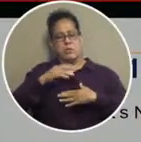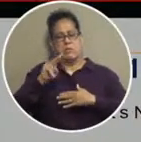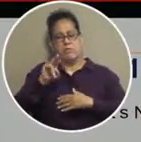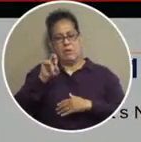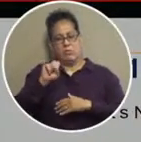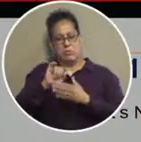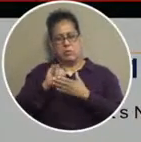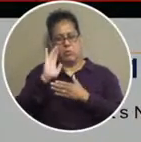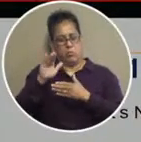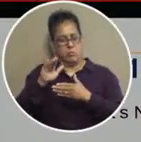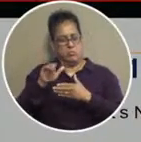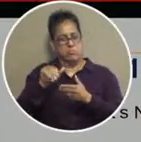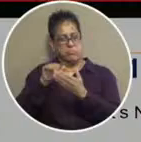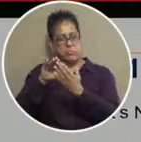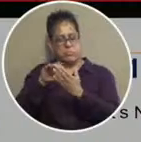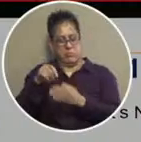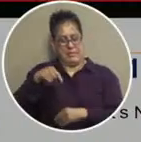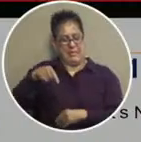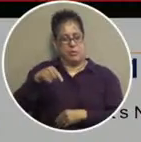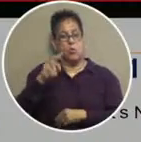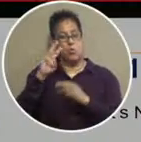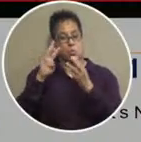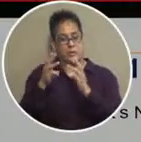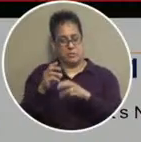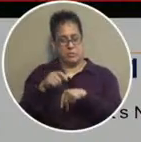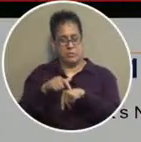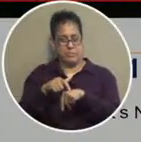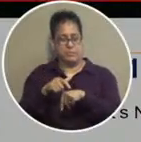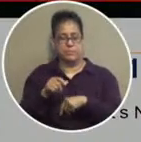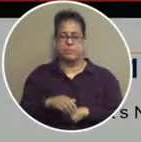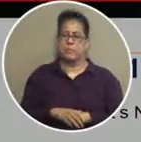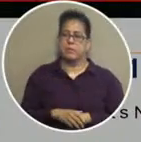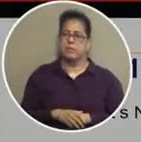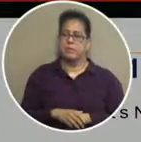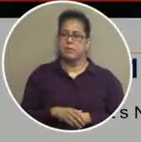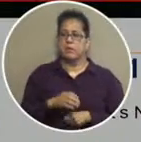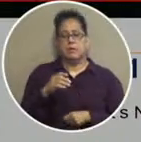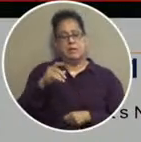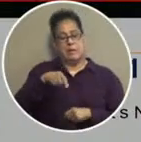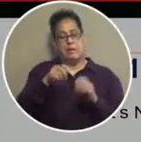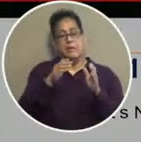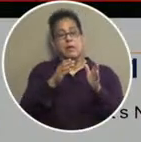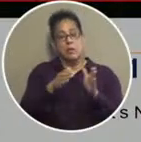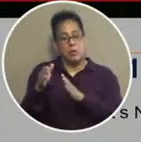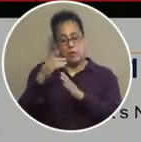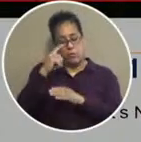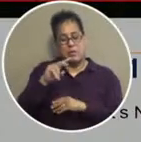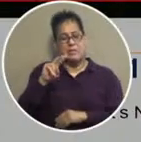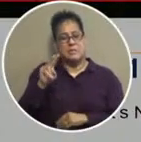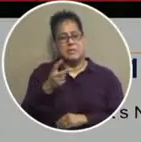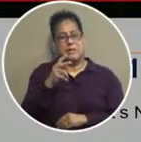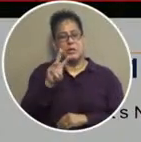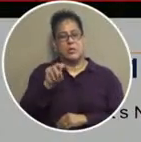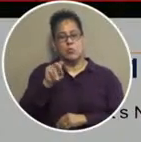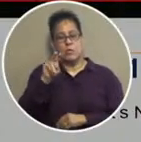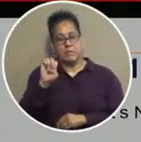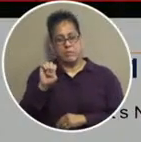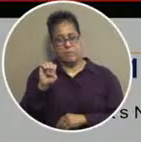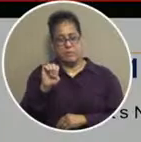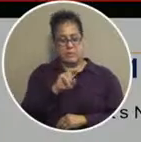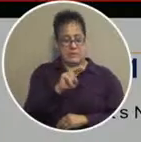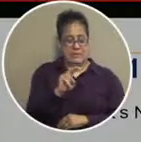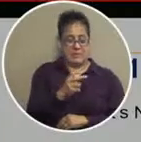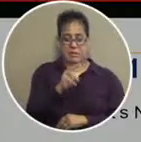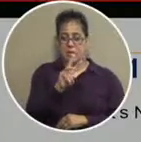to be encountering this coming winter season. We need to plan for a second wave. The second